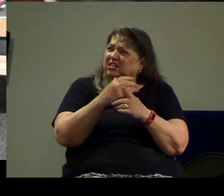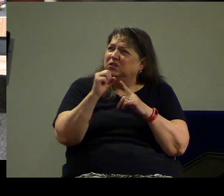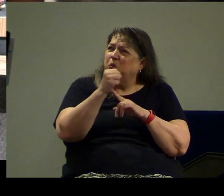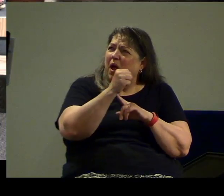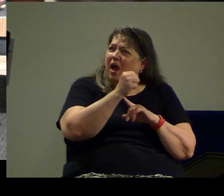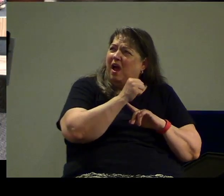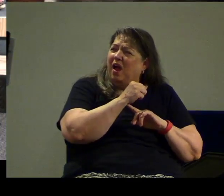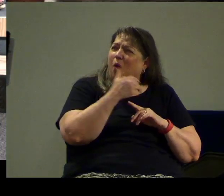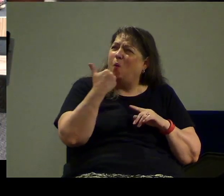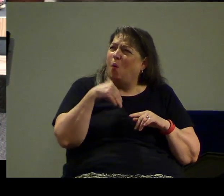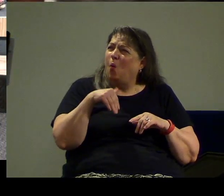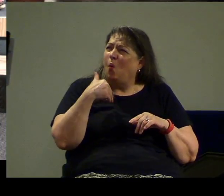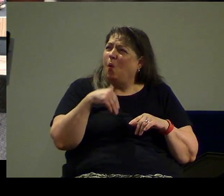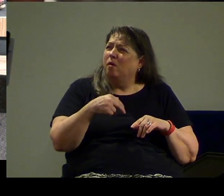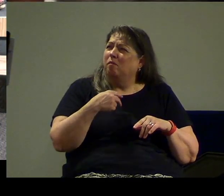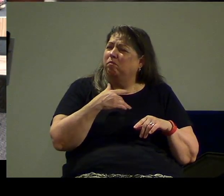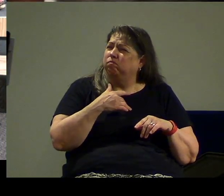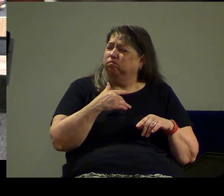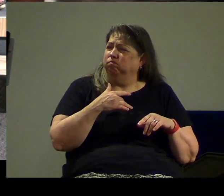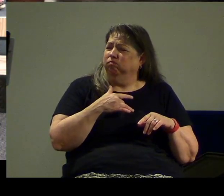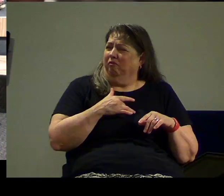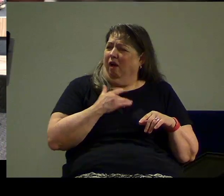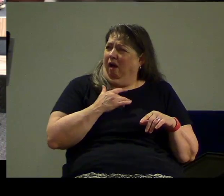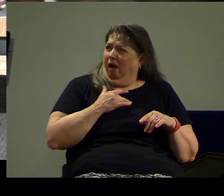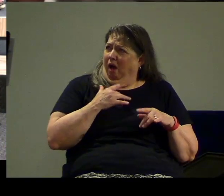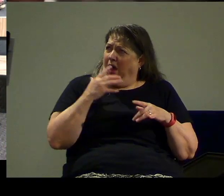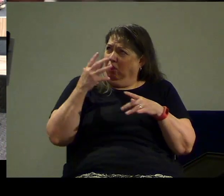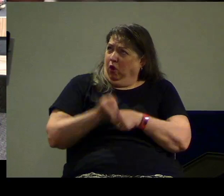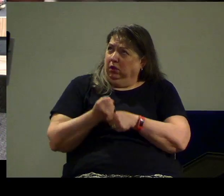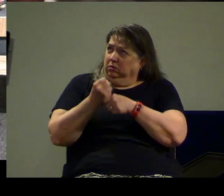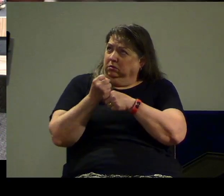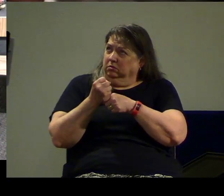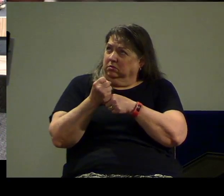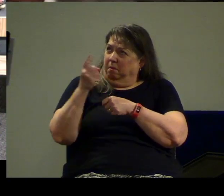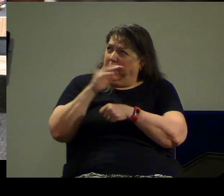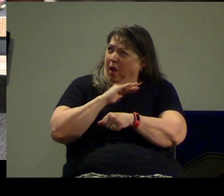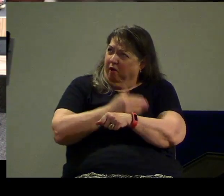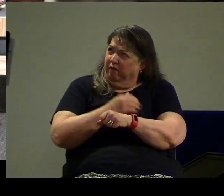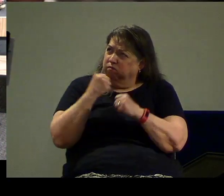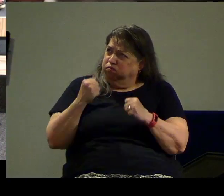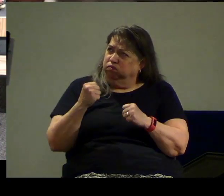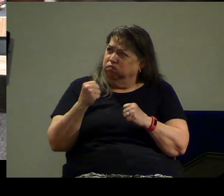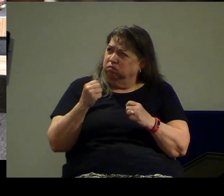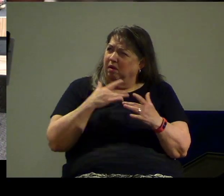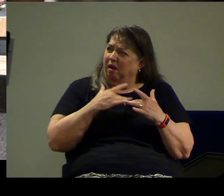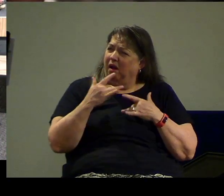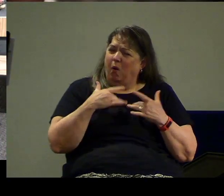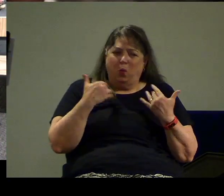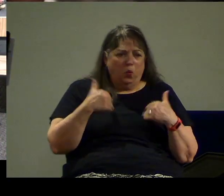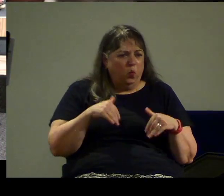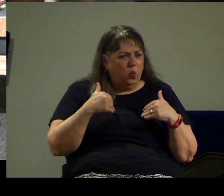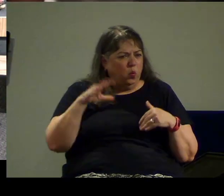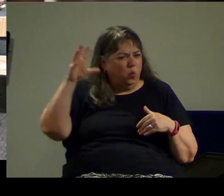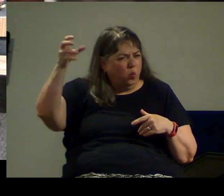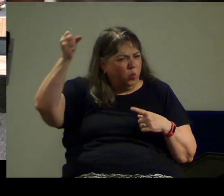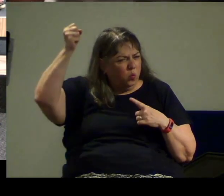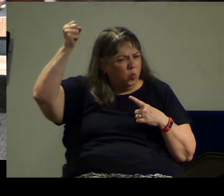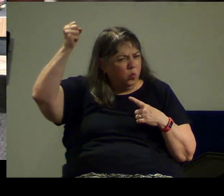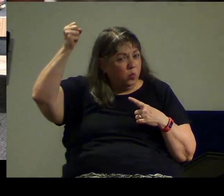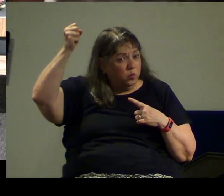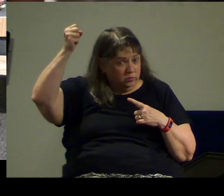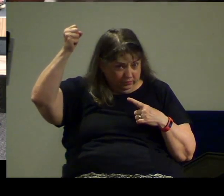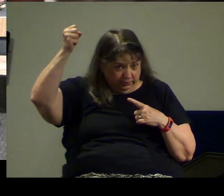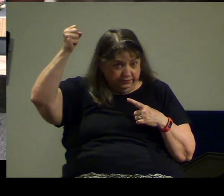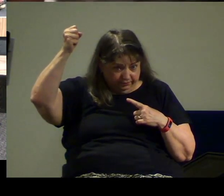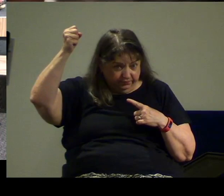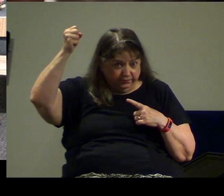my life, and I can trust him. He's powerful. He's caring. And so David,